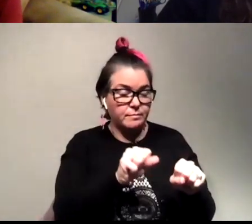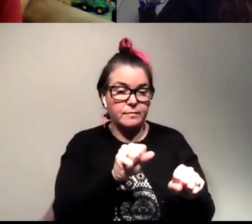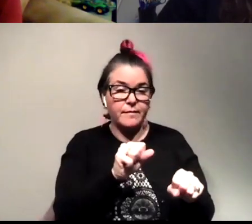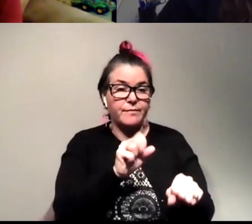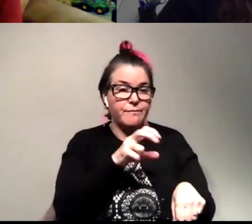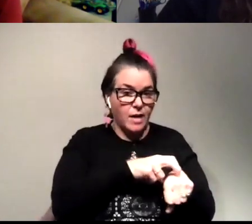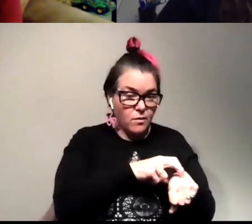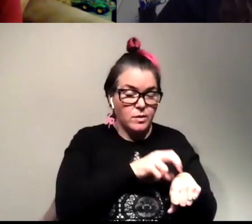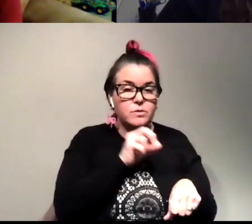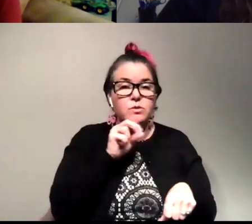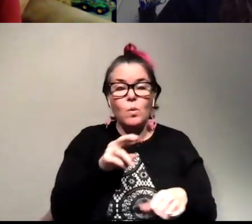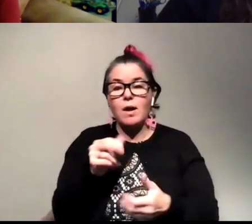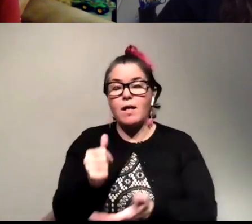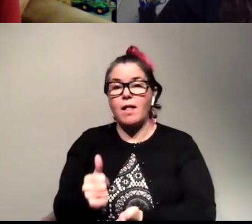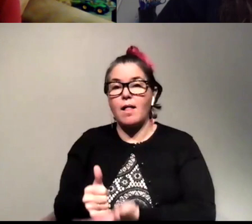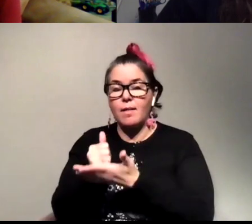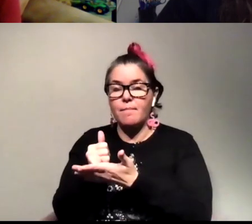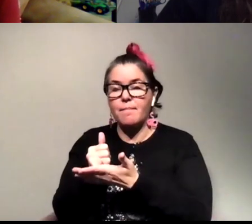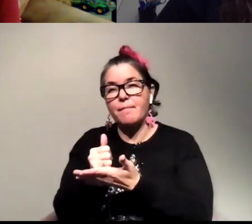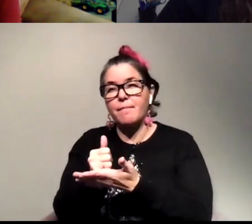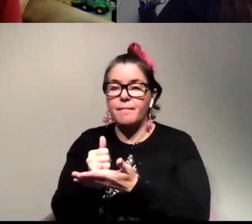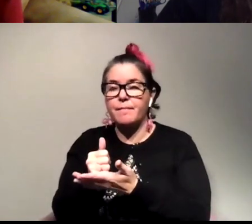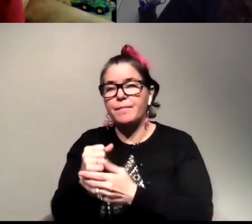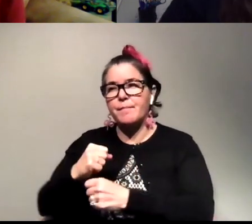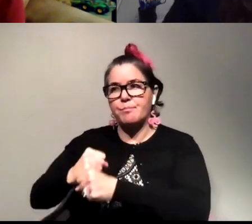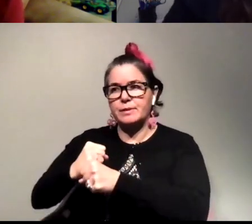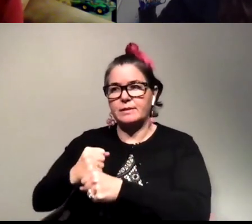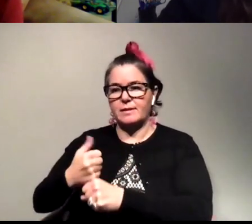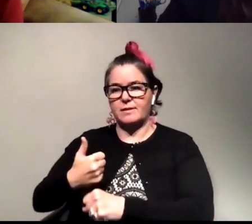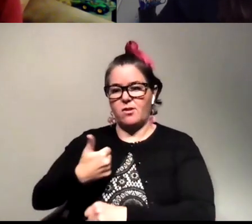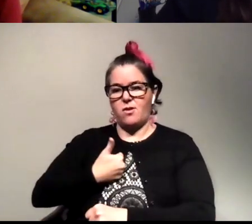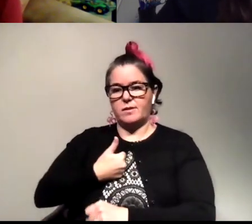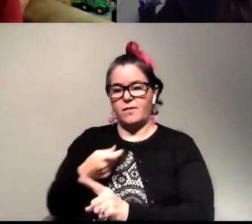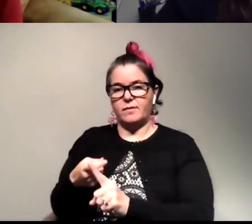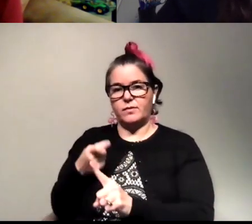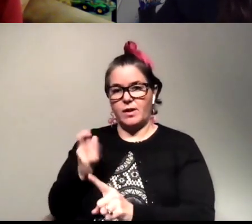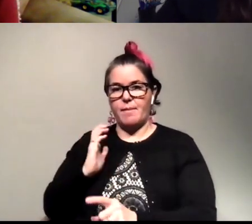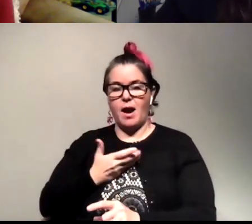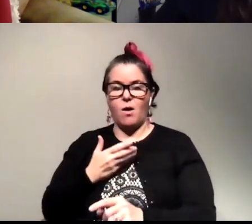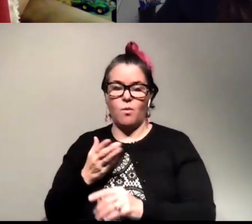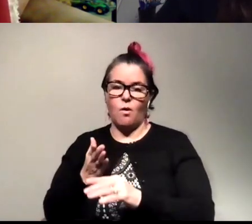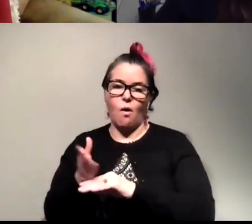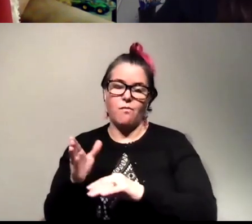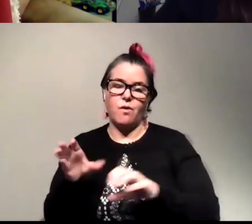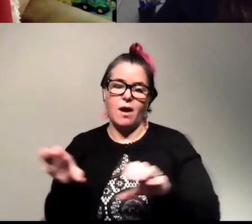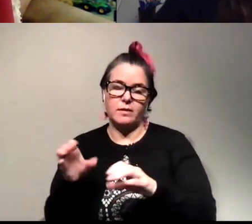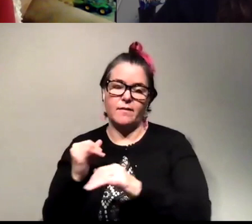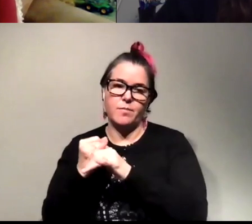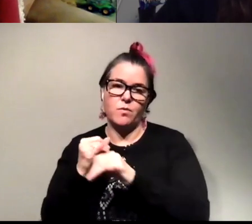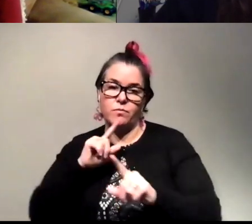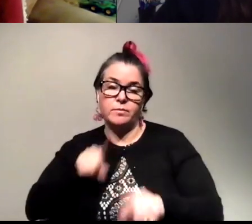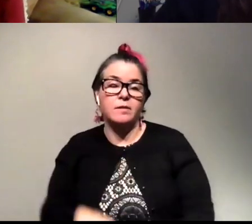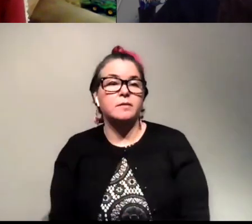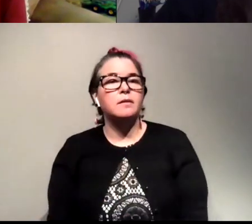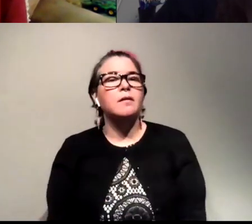or help to sort of protect ourselves from our immune response to it. Wow,